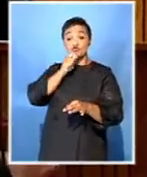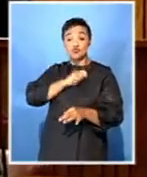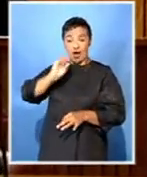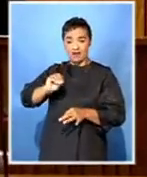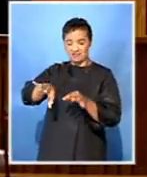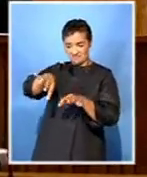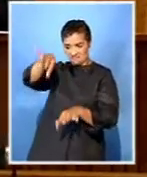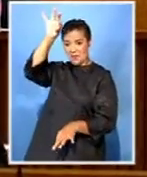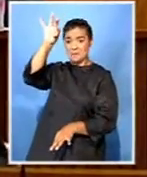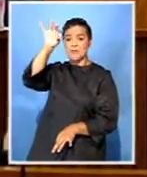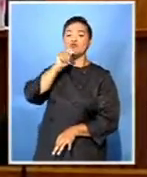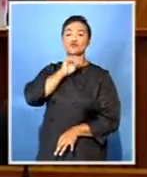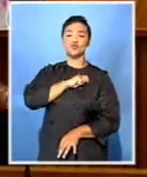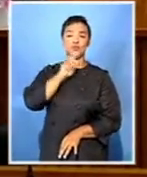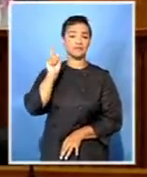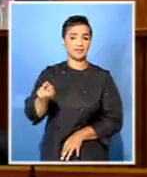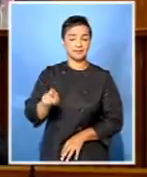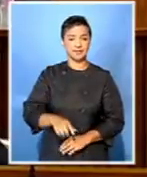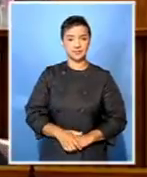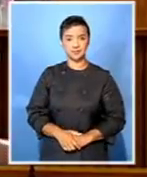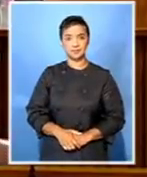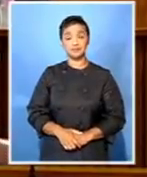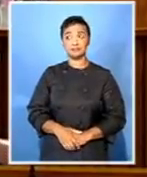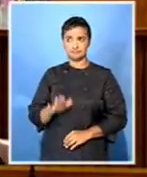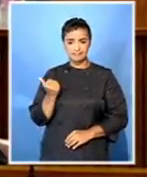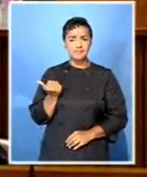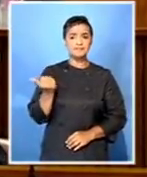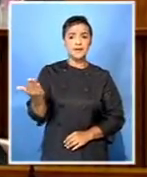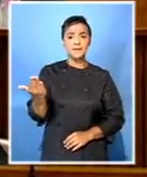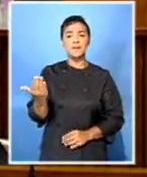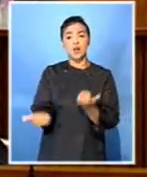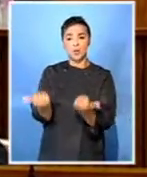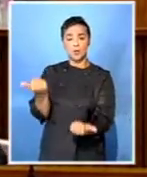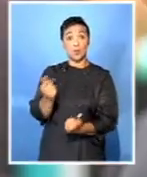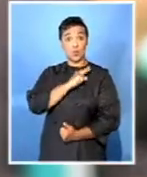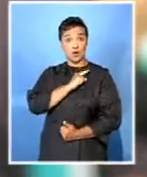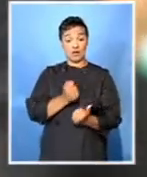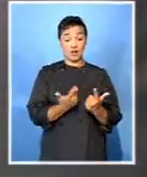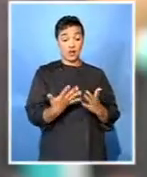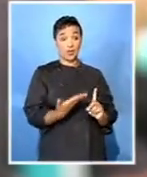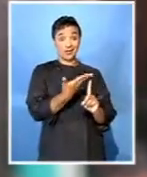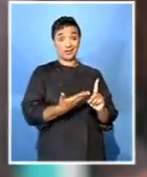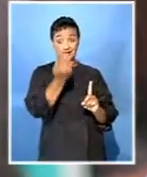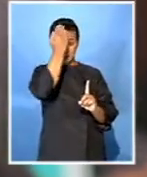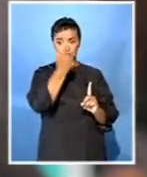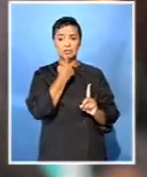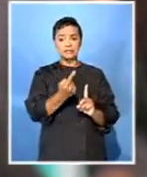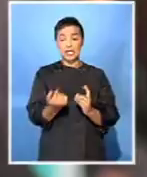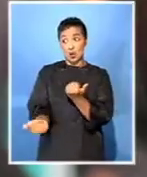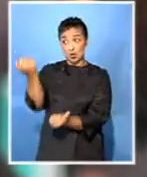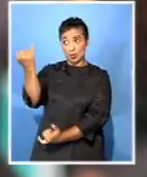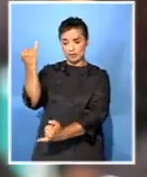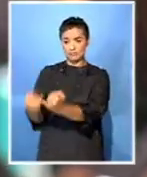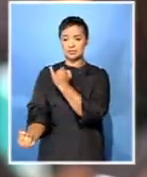The arguments in the latest motion seeking leave to appeal center around President Zuma's lawyers' belief that the court erred in